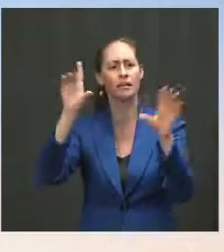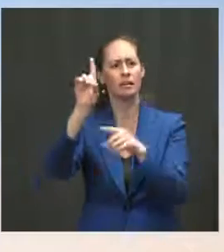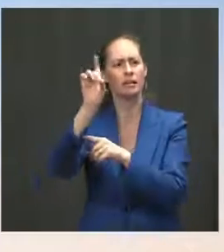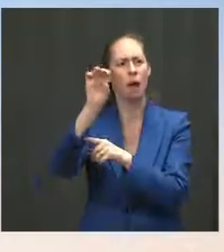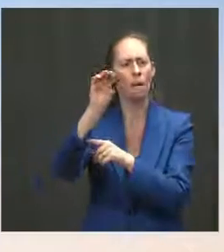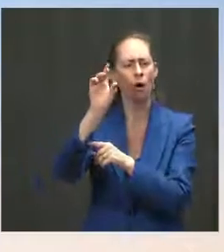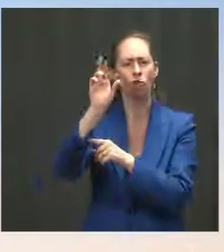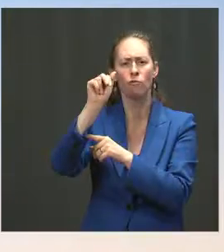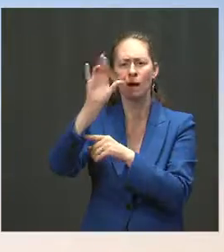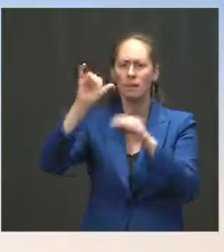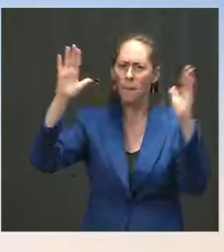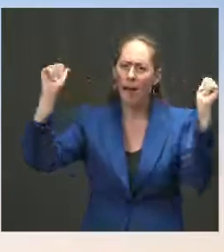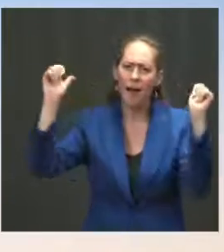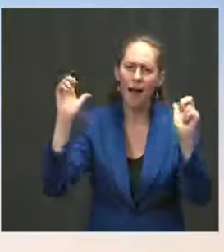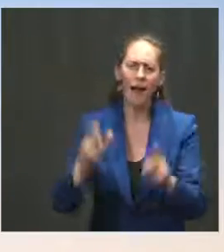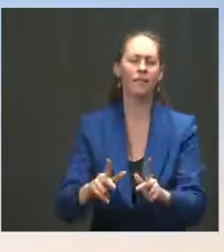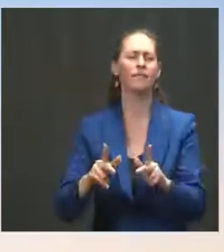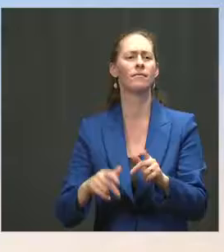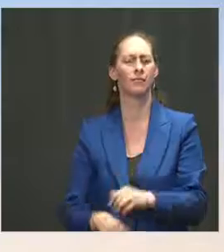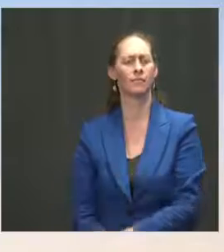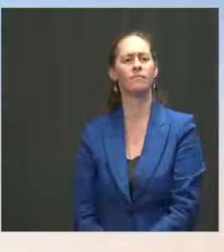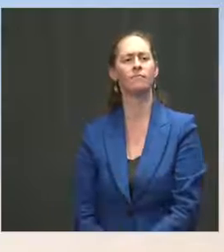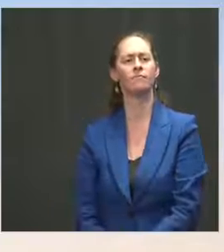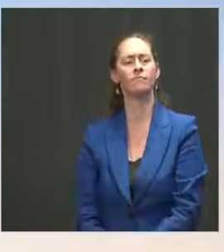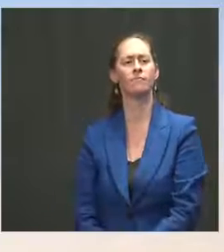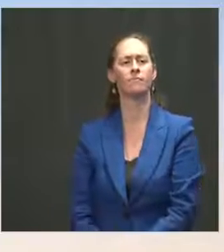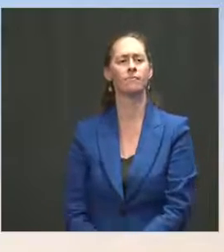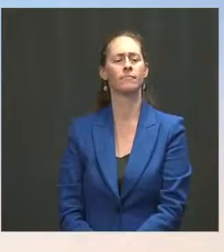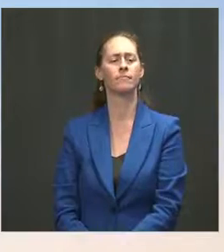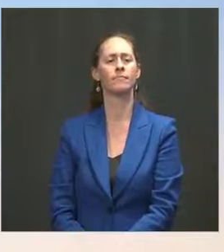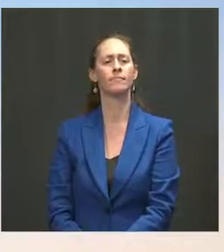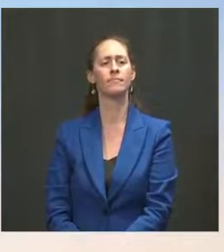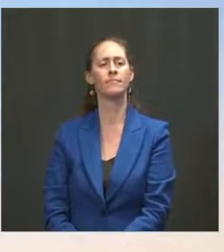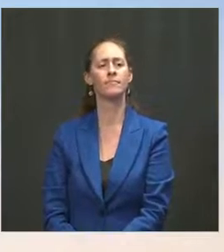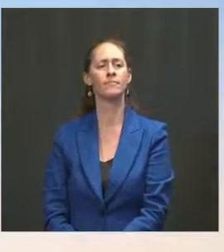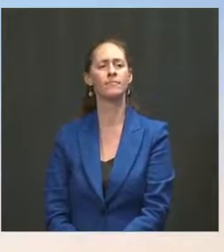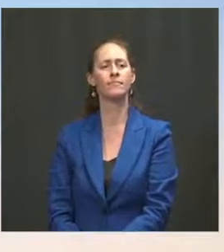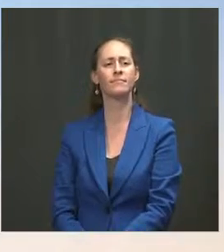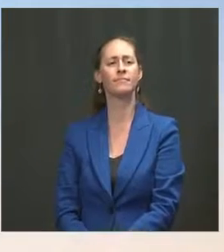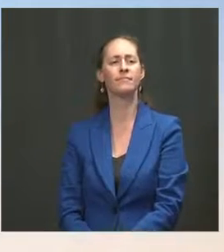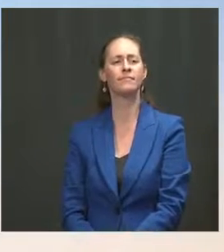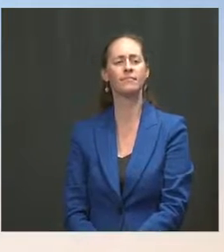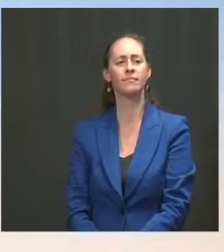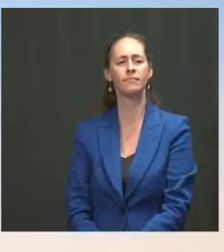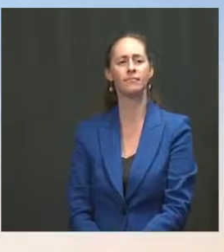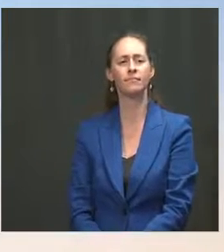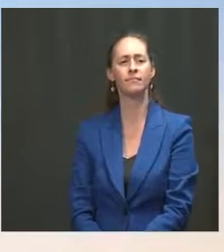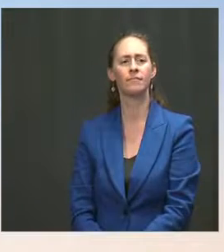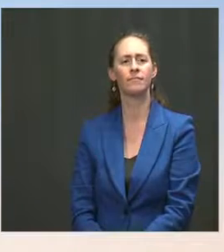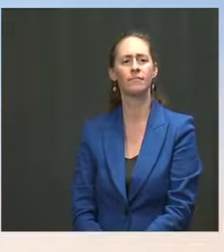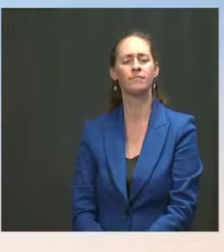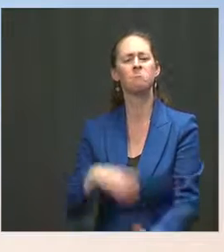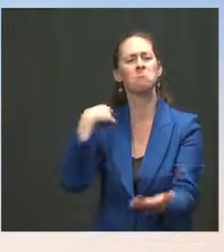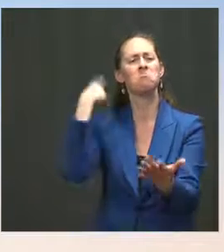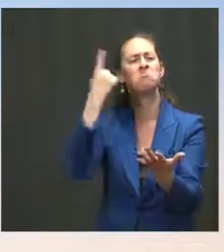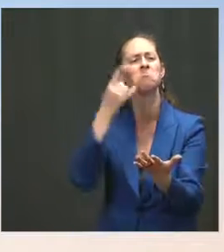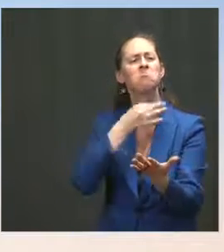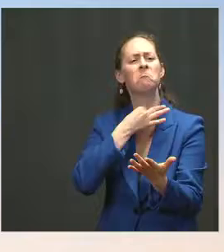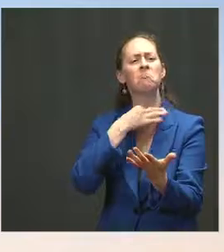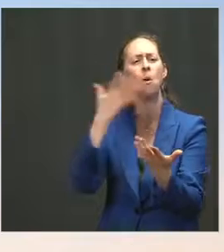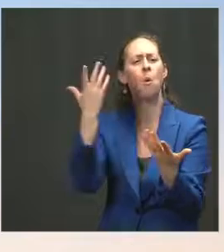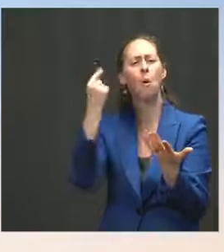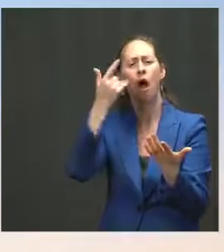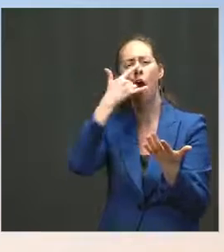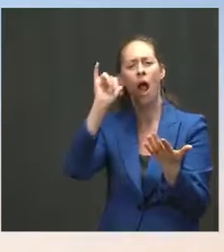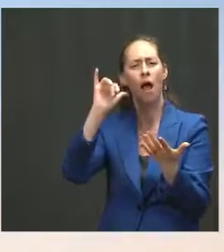the makeup that the White House is kind of shooting for in regards to percentage of political versus career diversity?